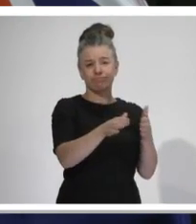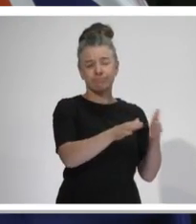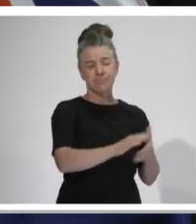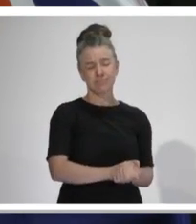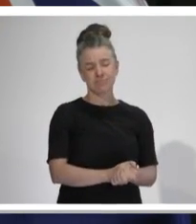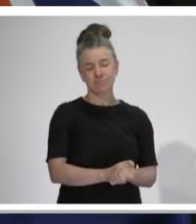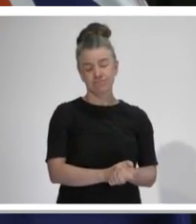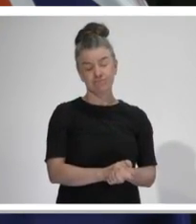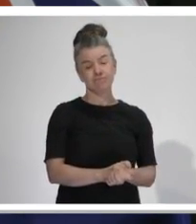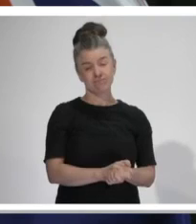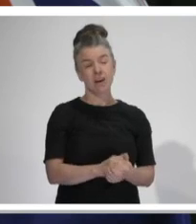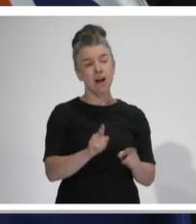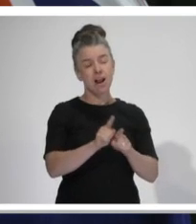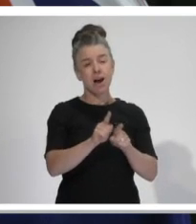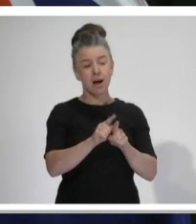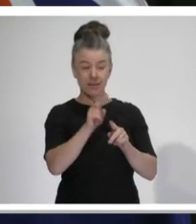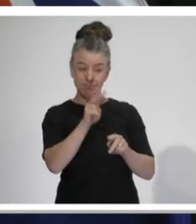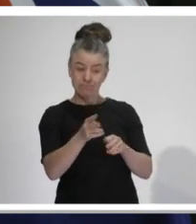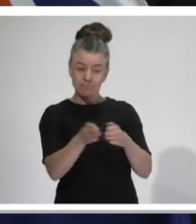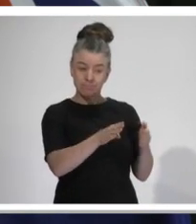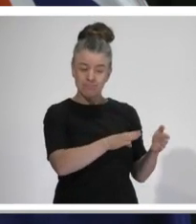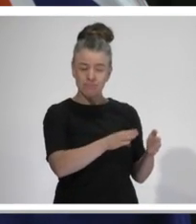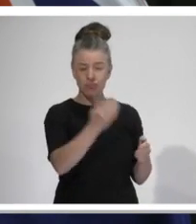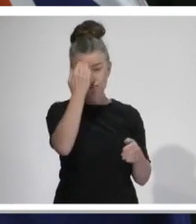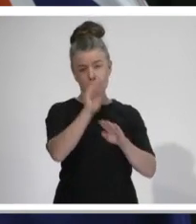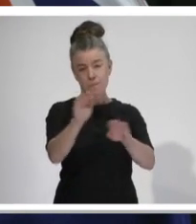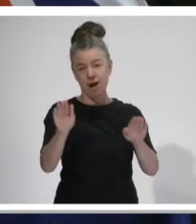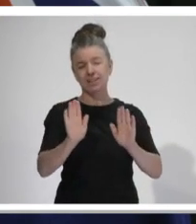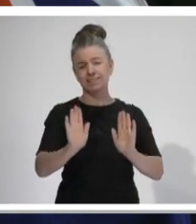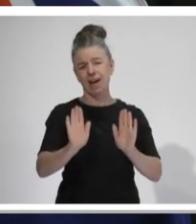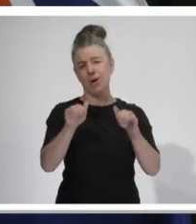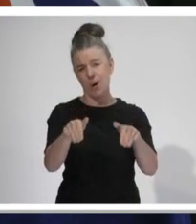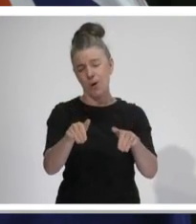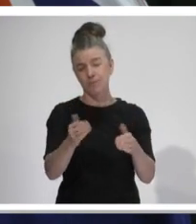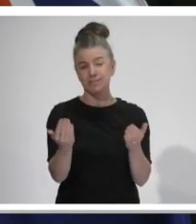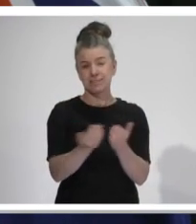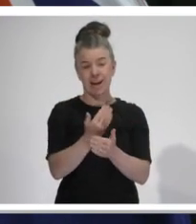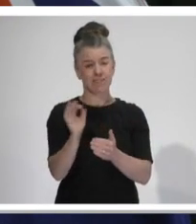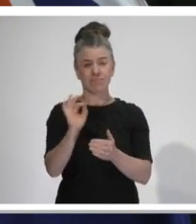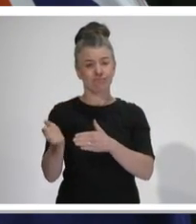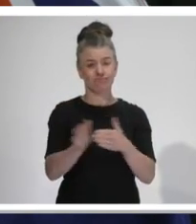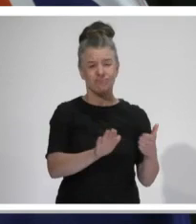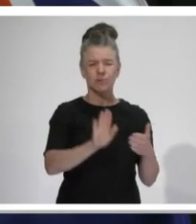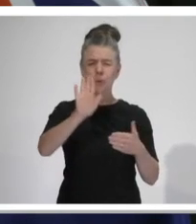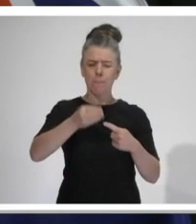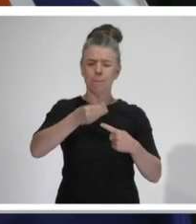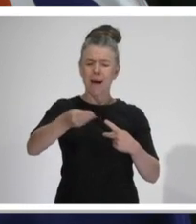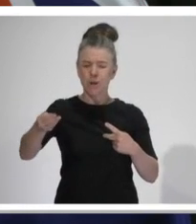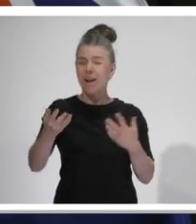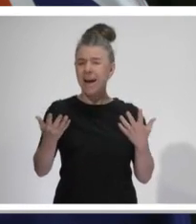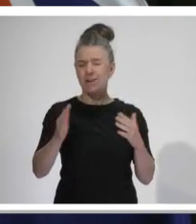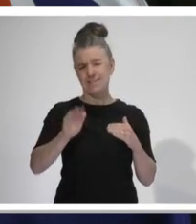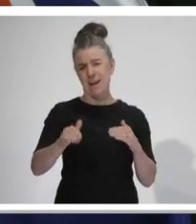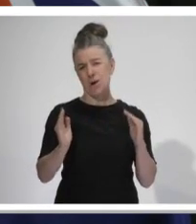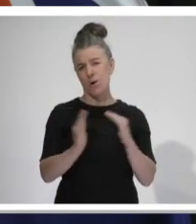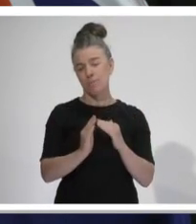sombre reminder that we need to continue to stay home, to save lives, and to break the chain of transmission. Despite the